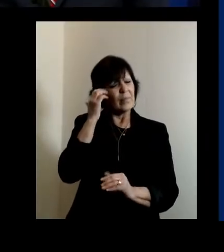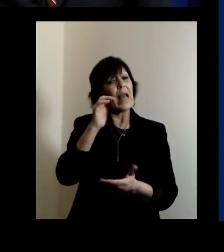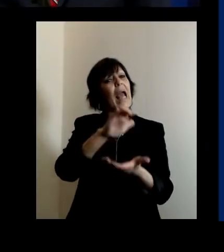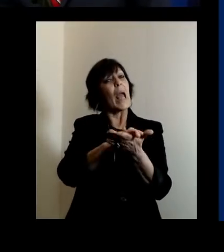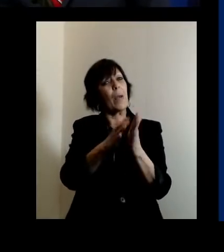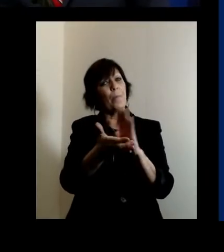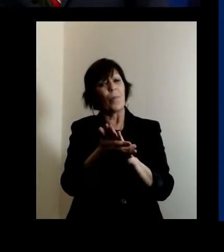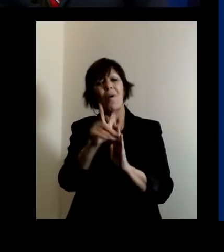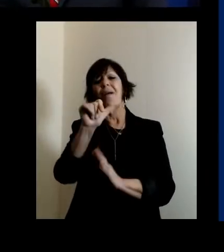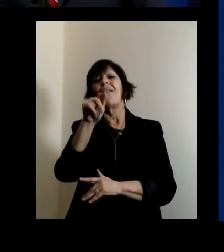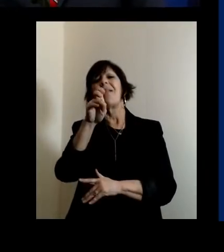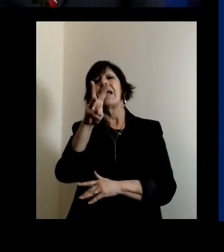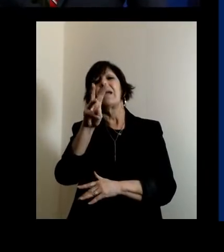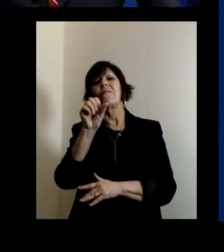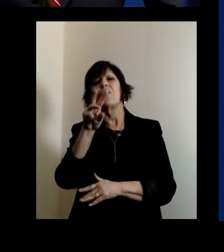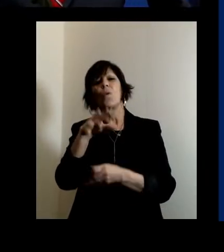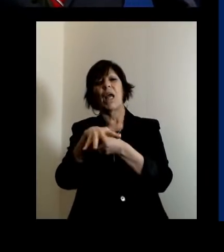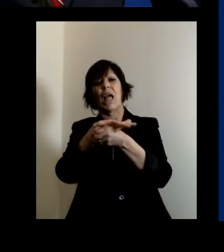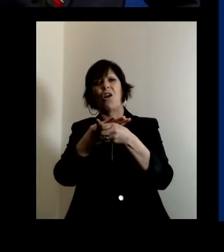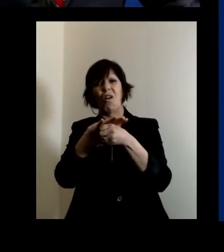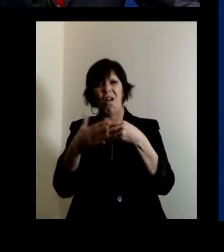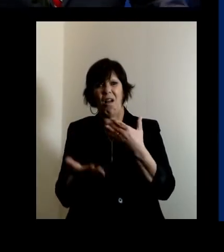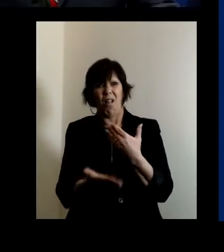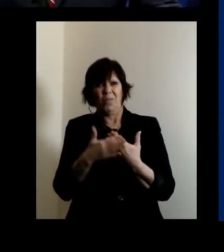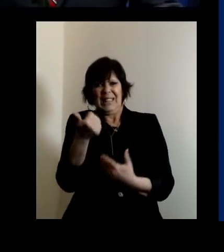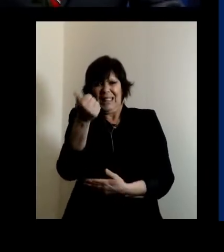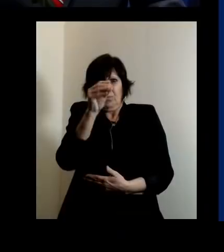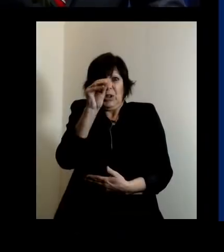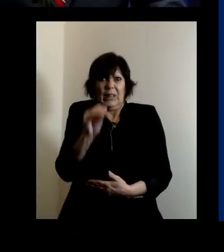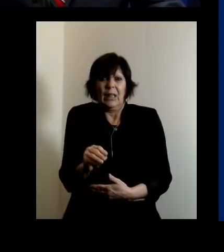the Lakeview area, very high rate, almost 10%.